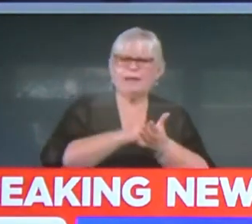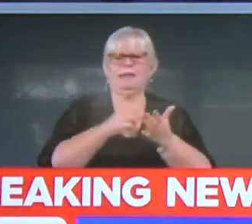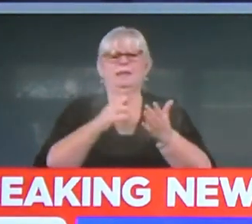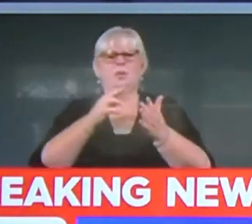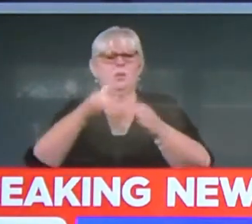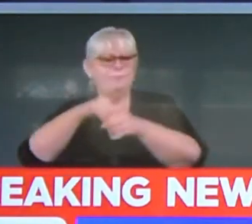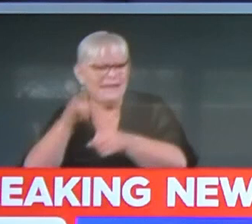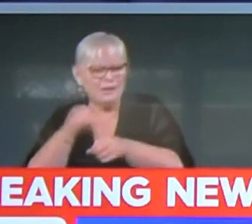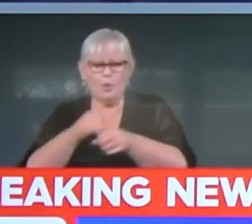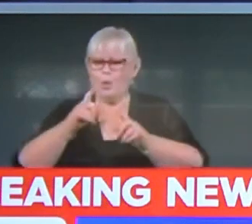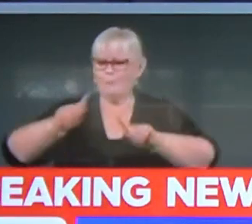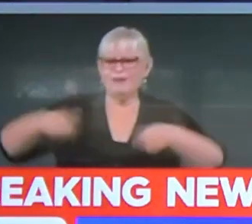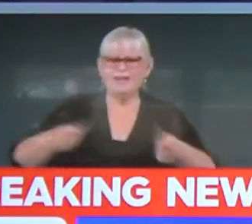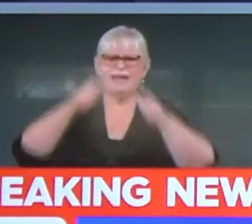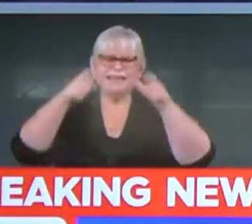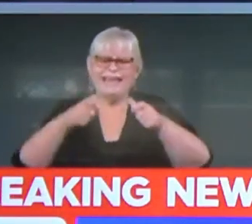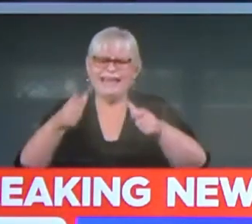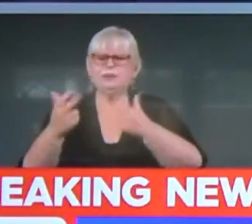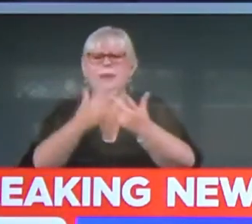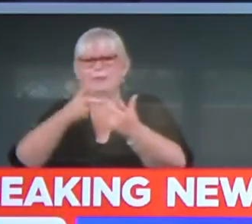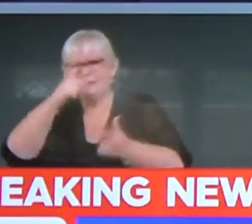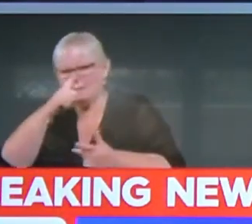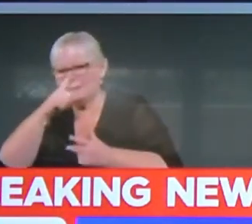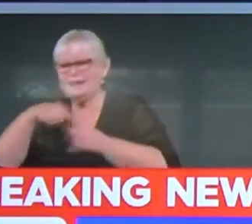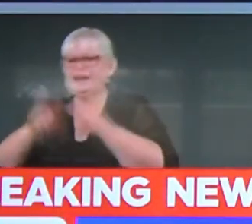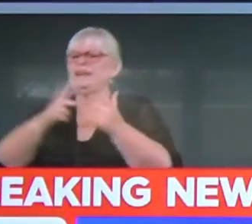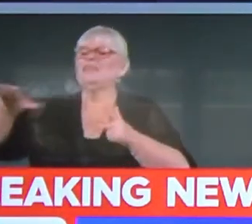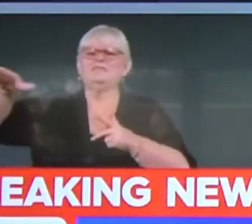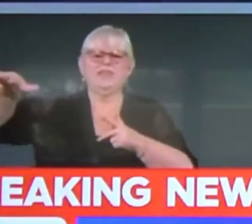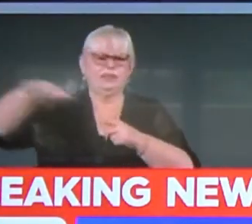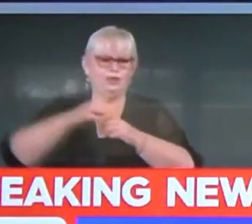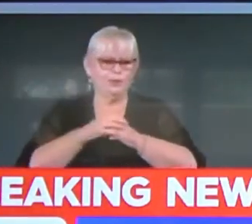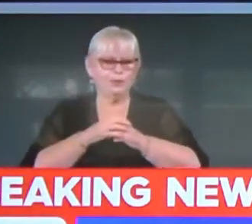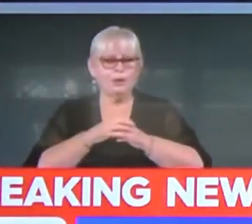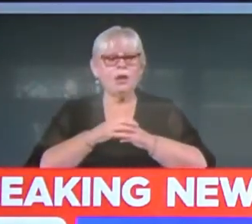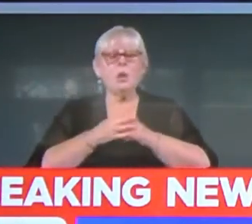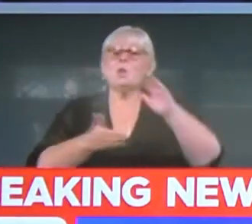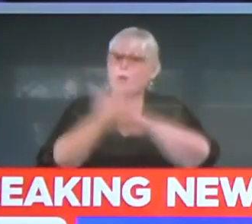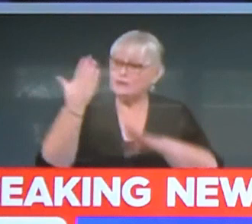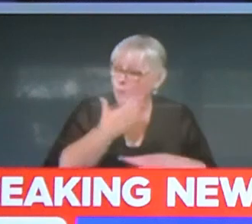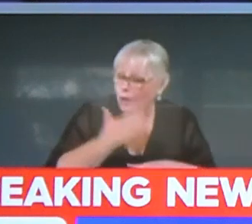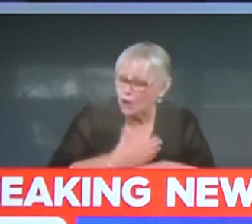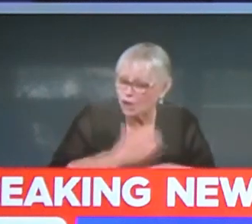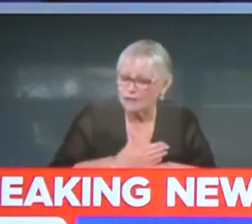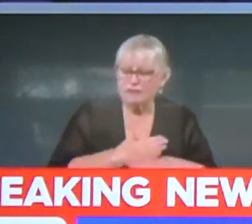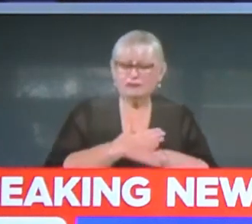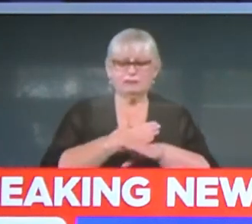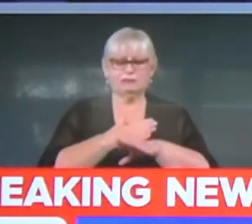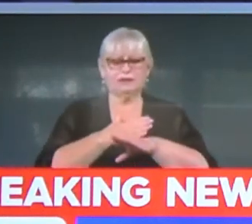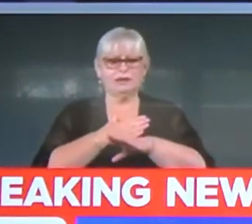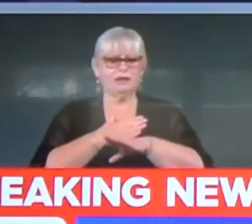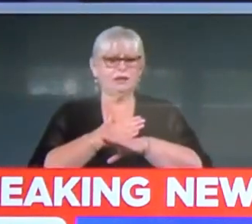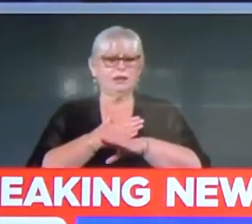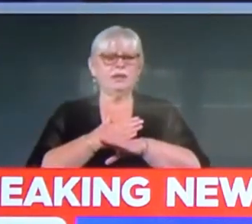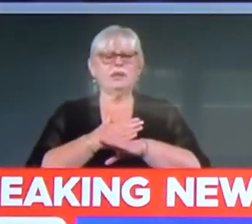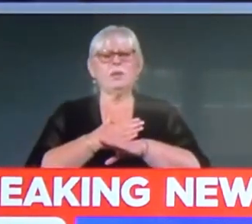or you're providing care or support to another individual in another place. Going to work and